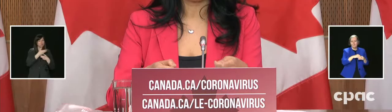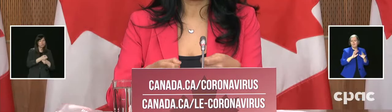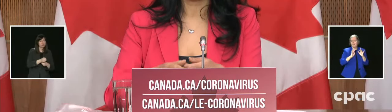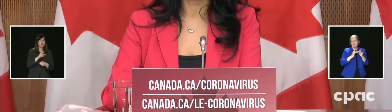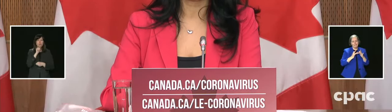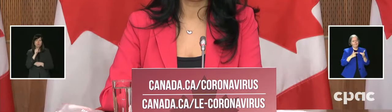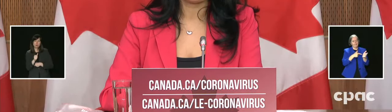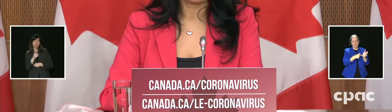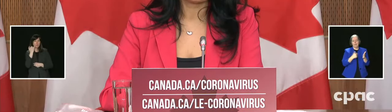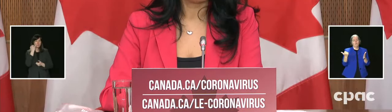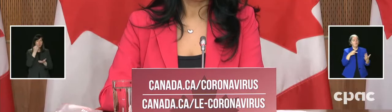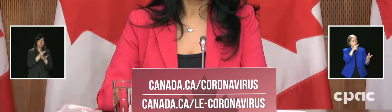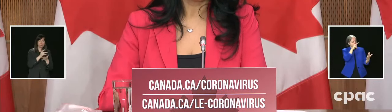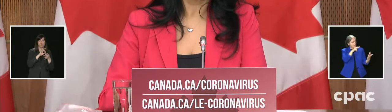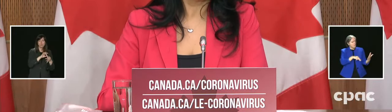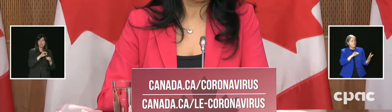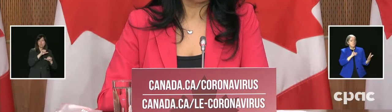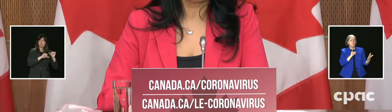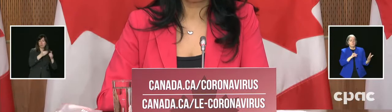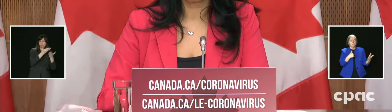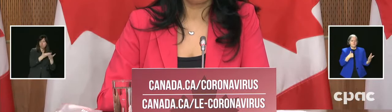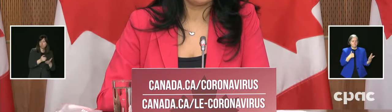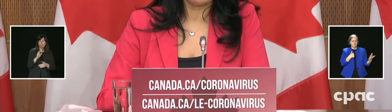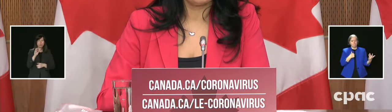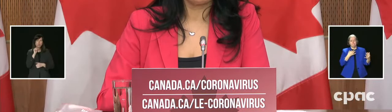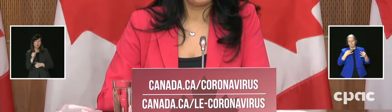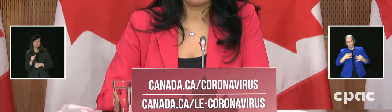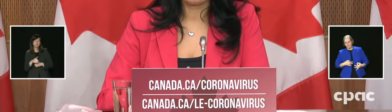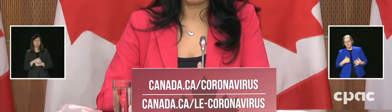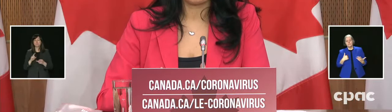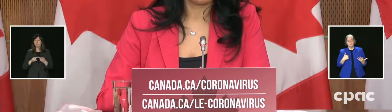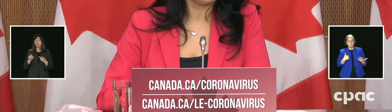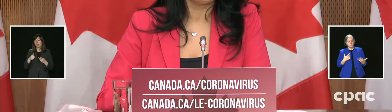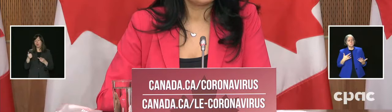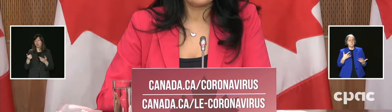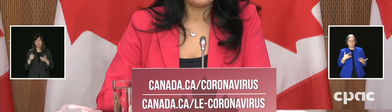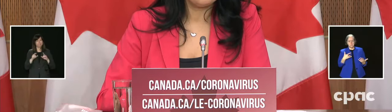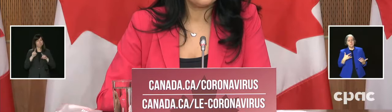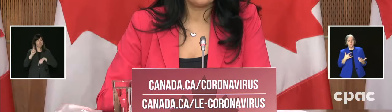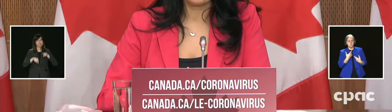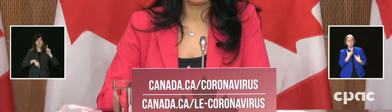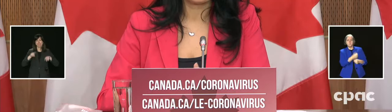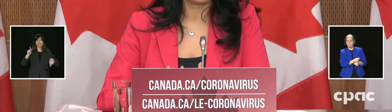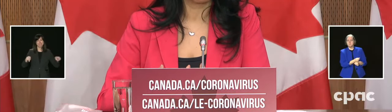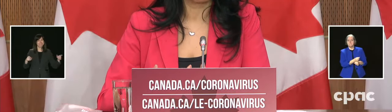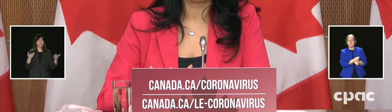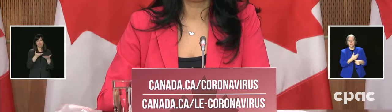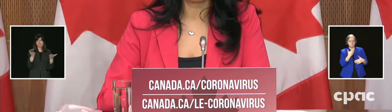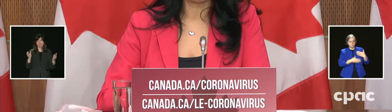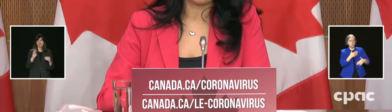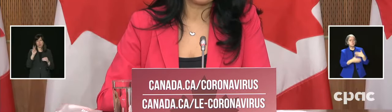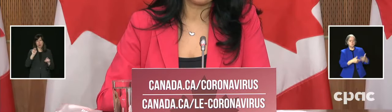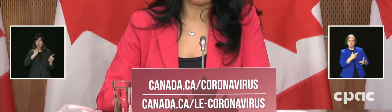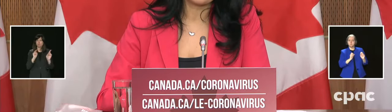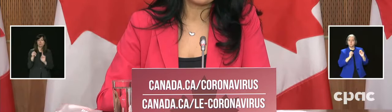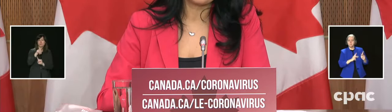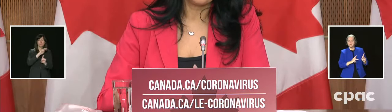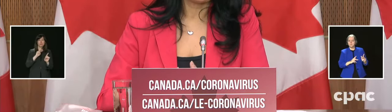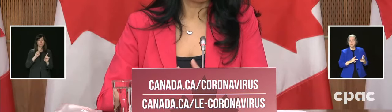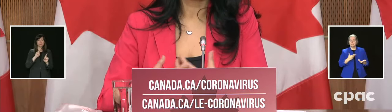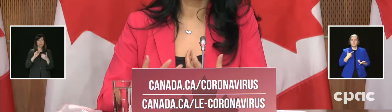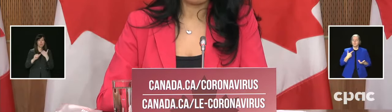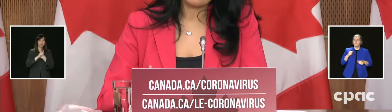based on good science. The other part of it is really variable. We're not all the same people. We don't have the same approach to